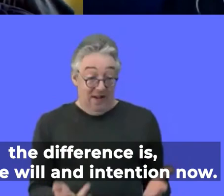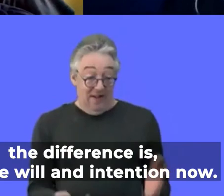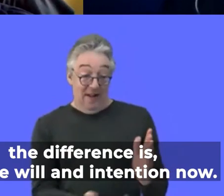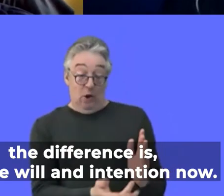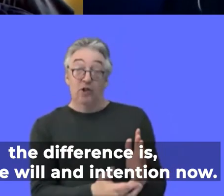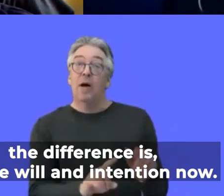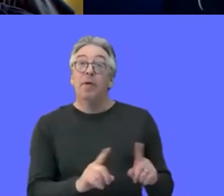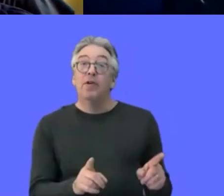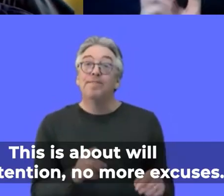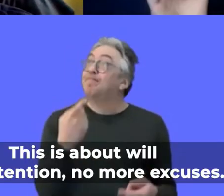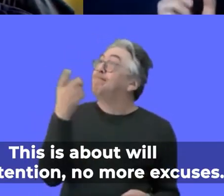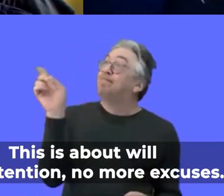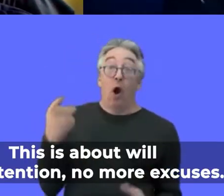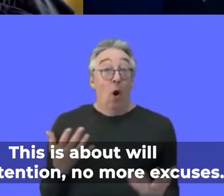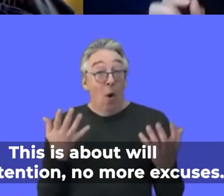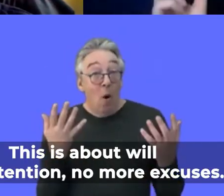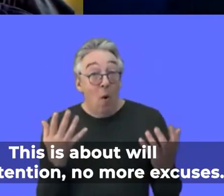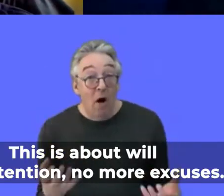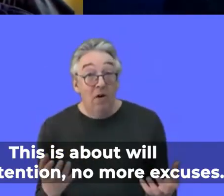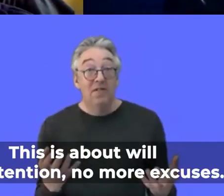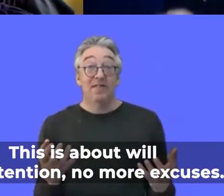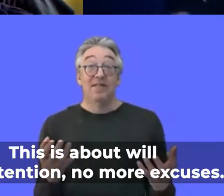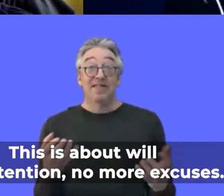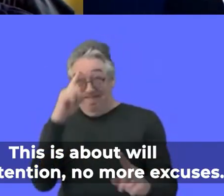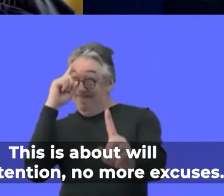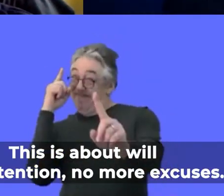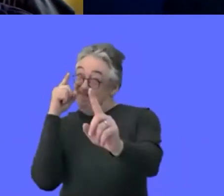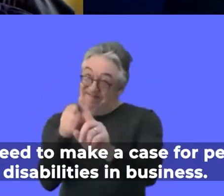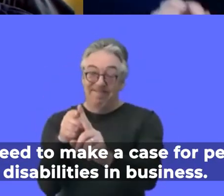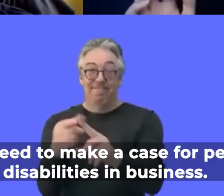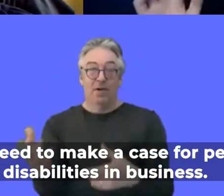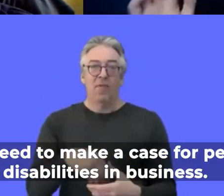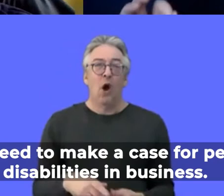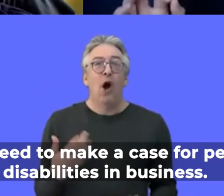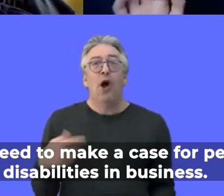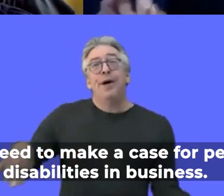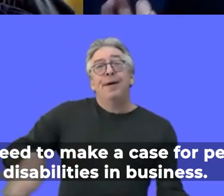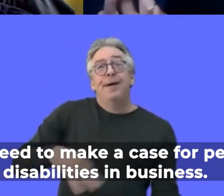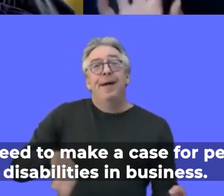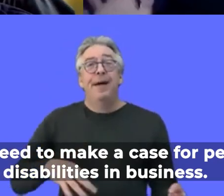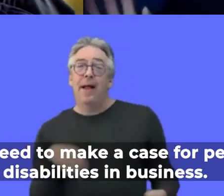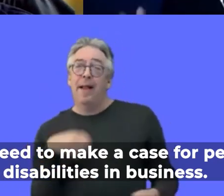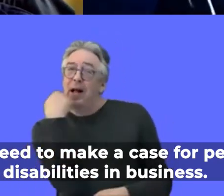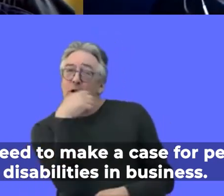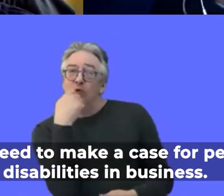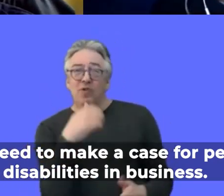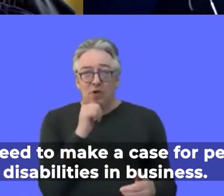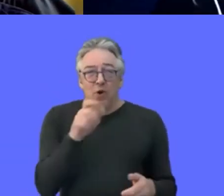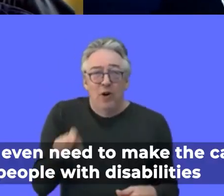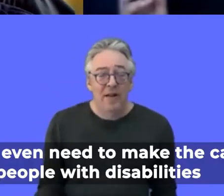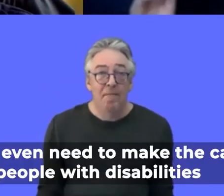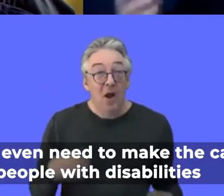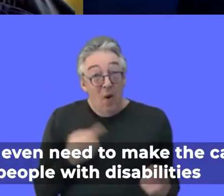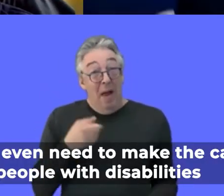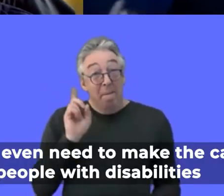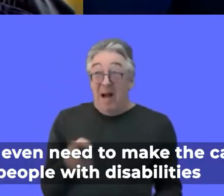and intention now. This is about will and intention. No more excuses. We don't need to make the case for people with disabilities in business.